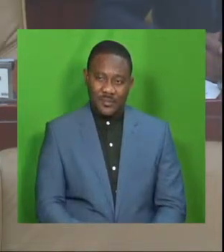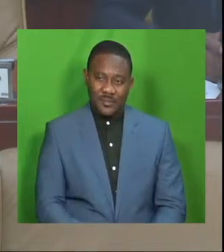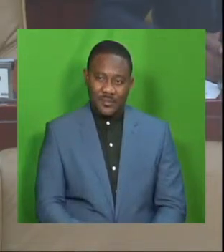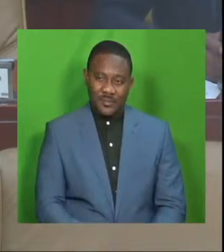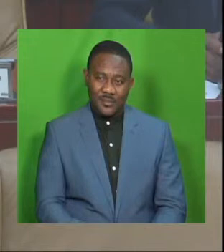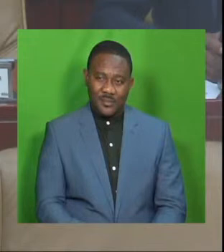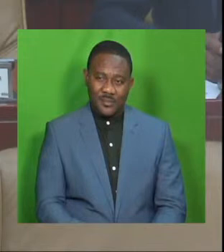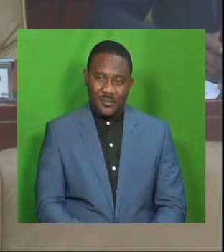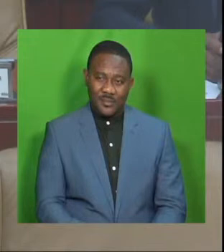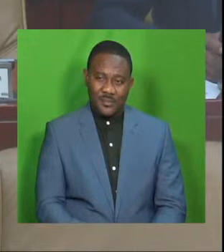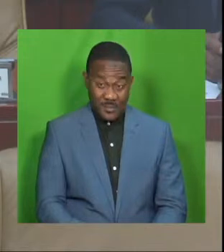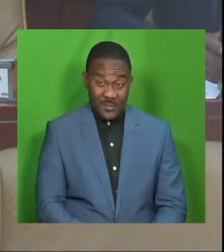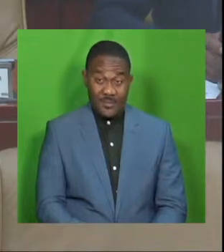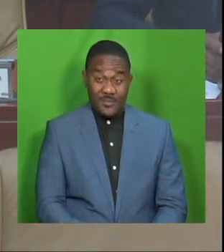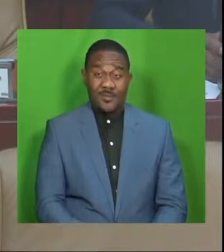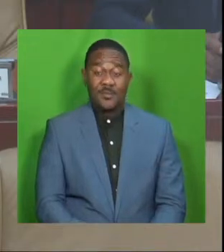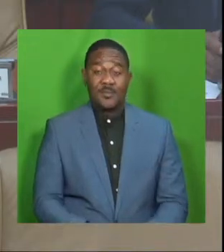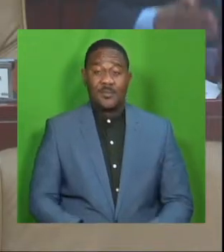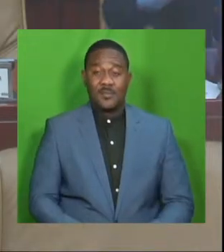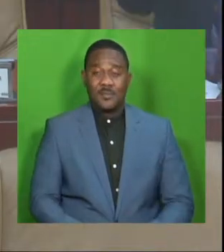Speaker, as a follow-up to the question.